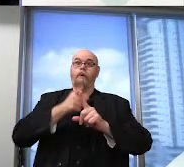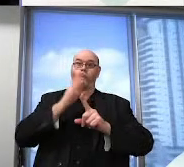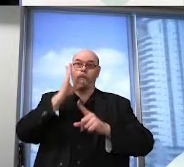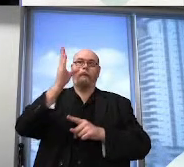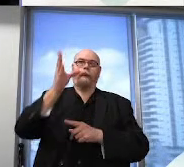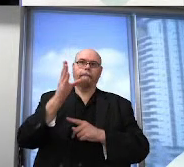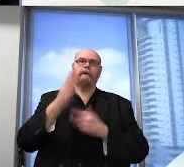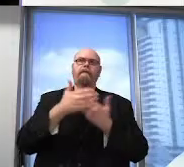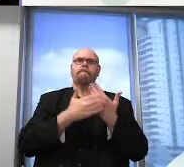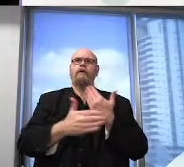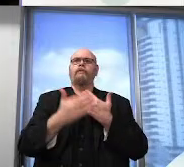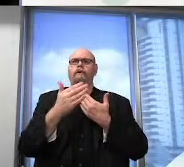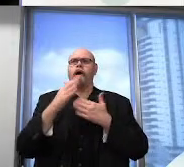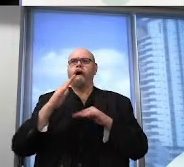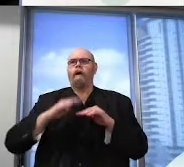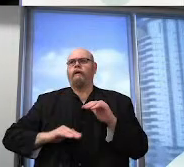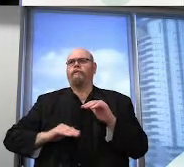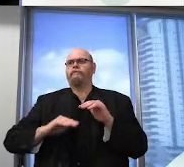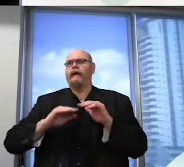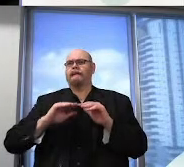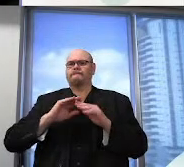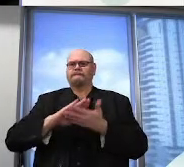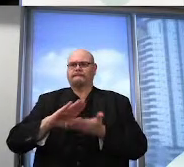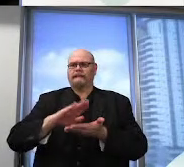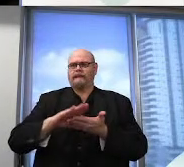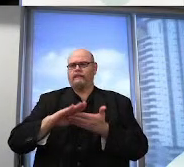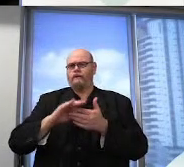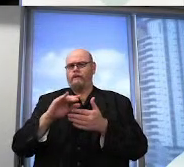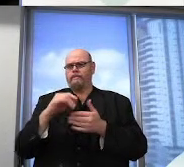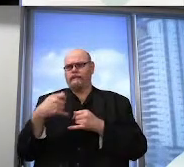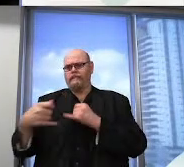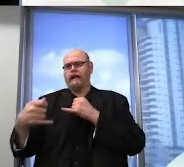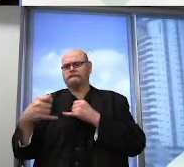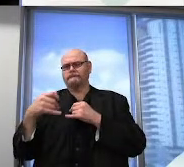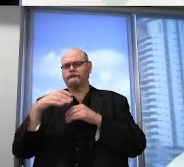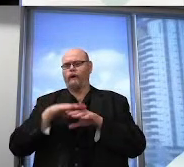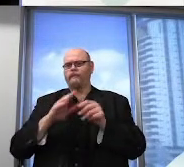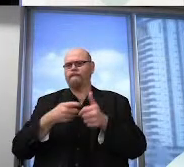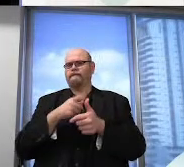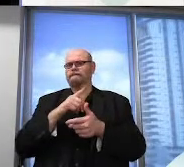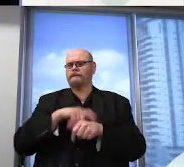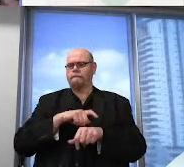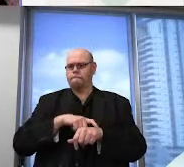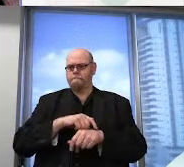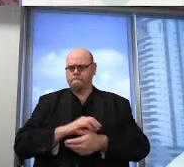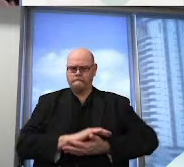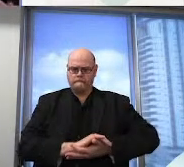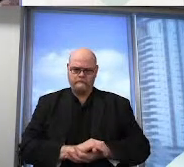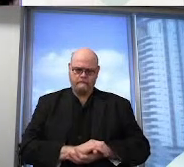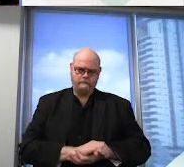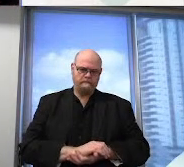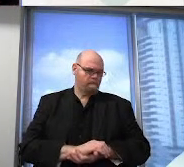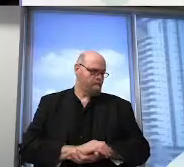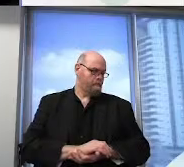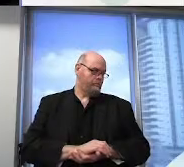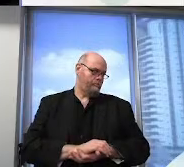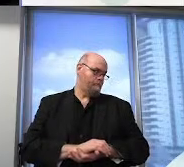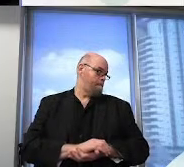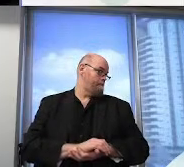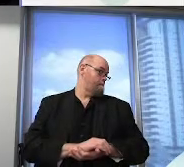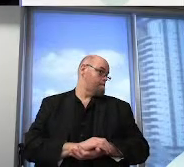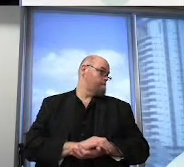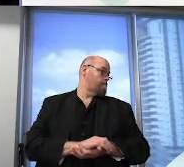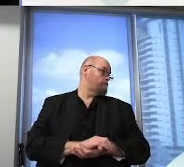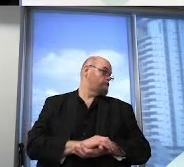is going to be quite a bit further out than just we've cleared the lines, done the initial clearing. So I guess I'll note this for you and